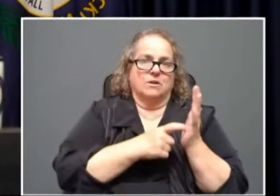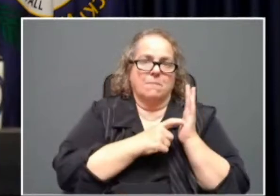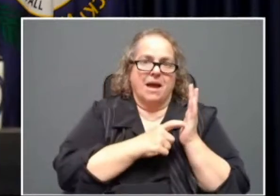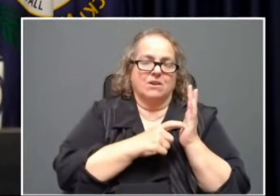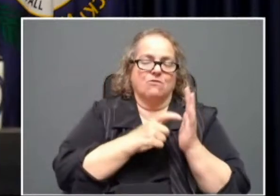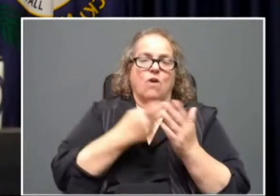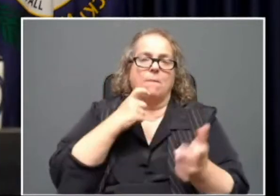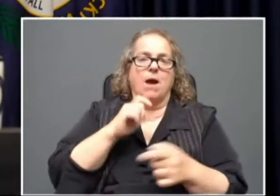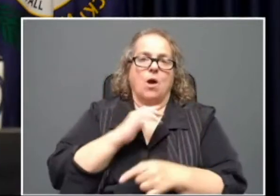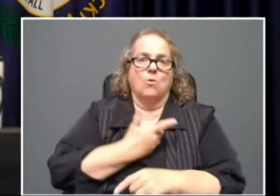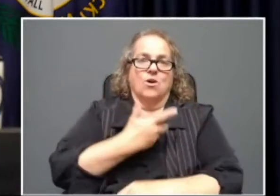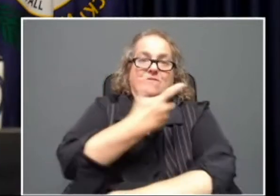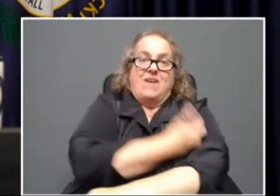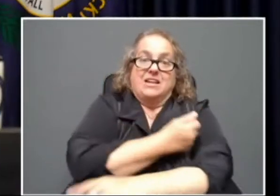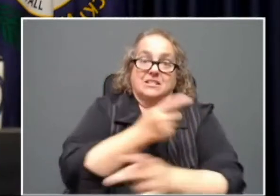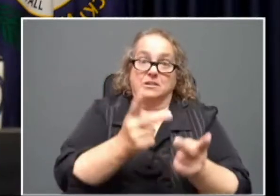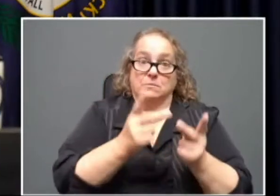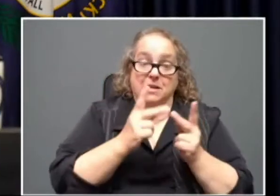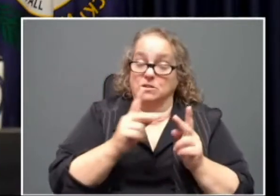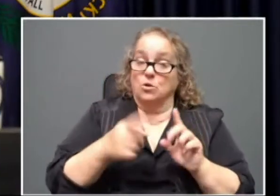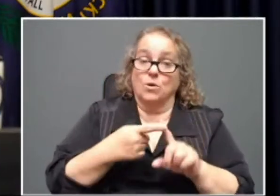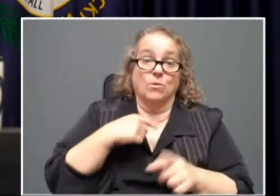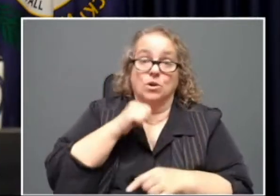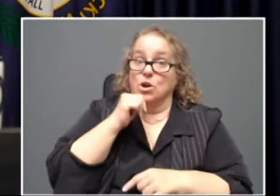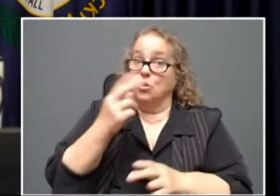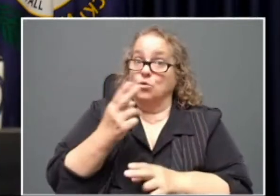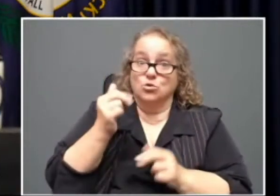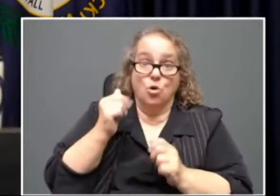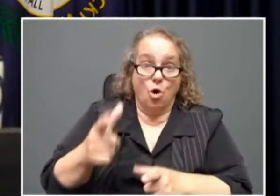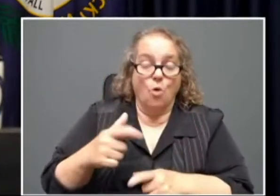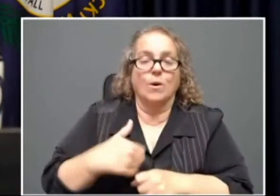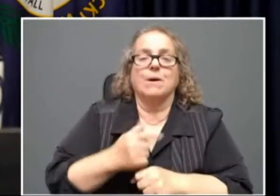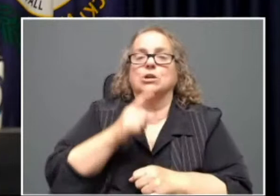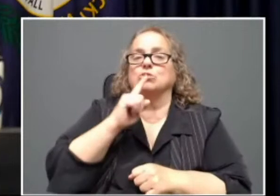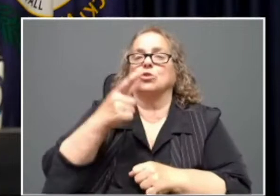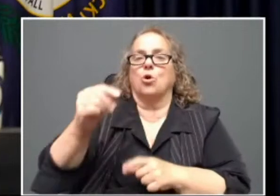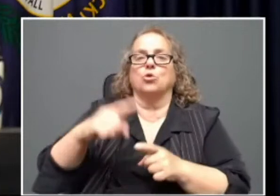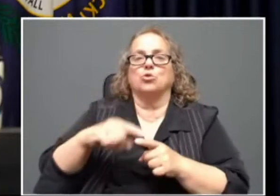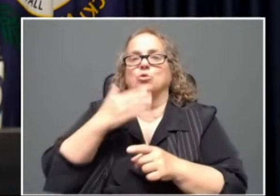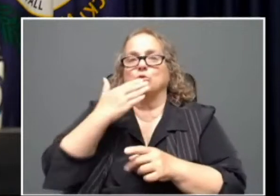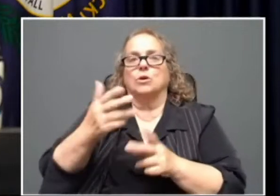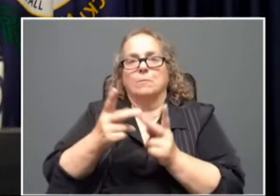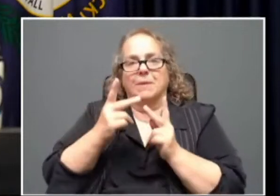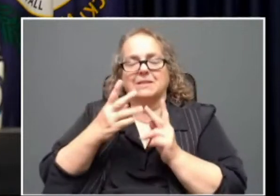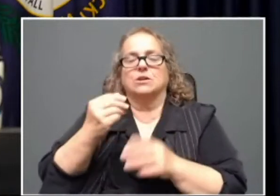sites. And when we're not using all of it, make sure that it goes to a good place and a good use.